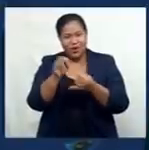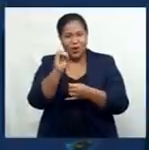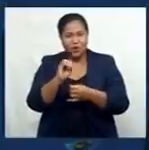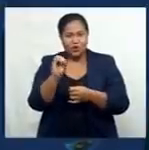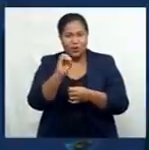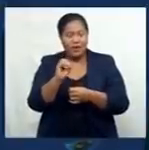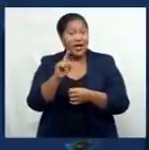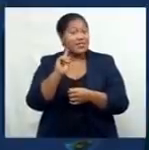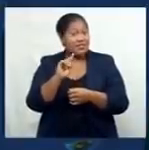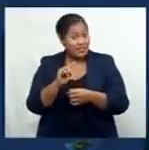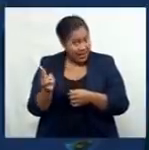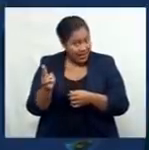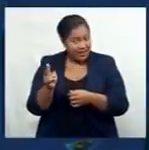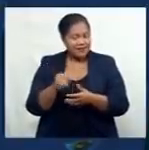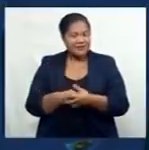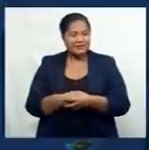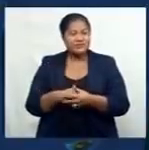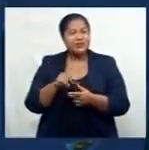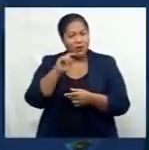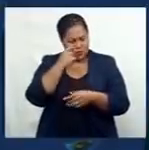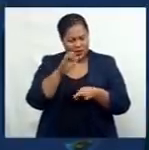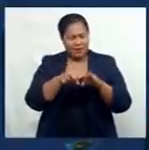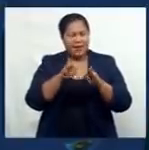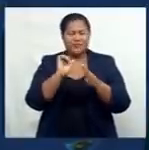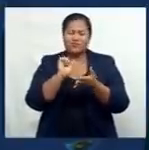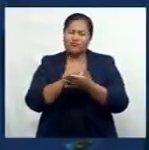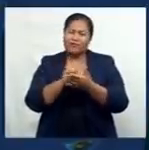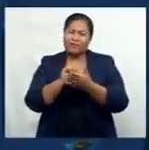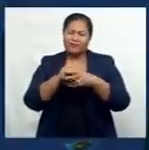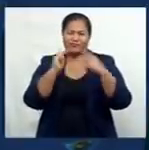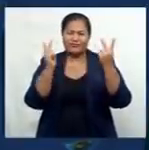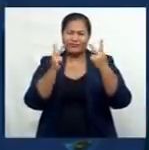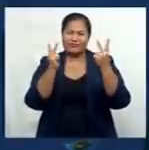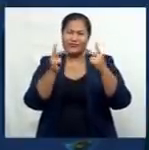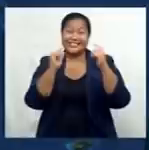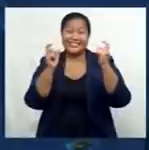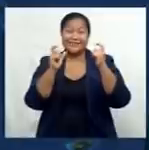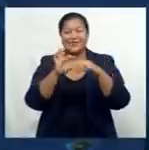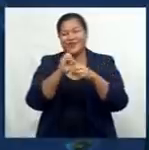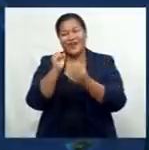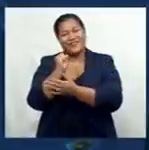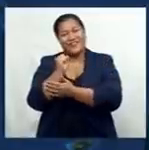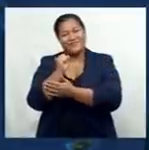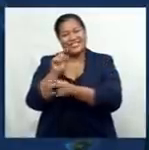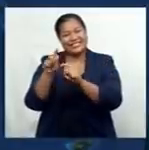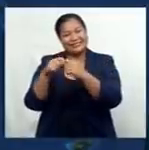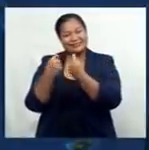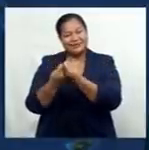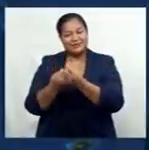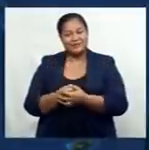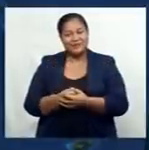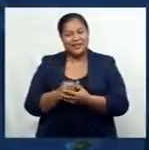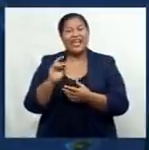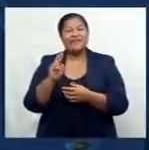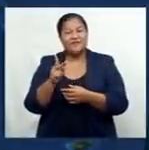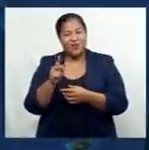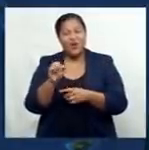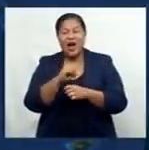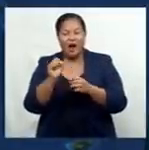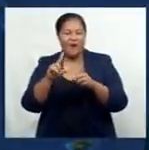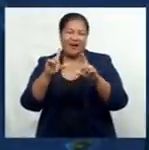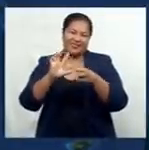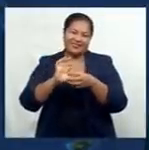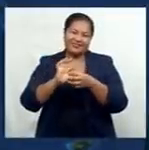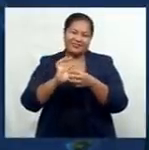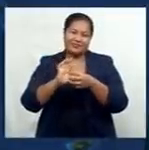Then and only then, we will plan a proper victory celebration for our rugby heroes and for the rest of our Olympians.